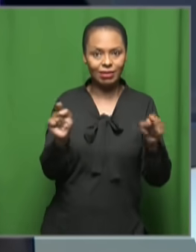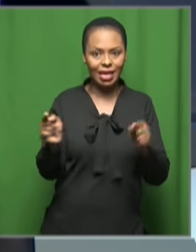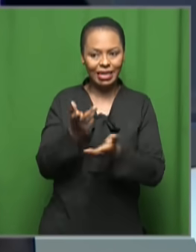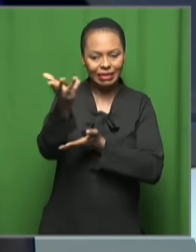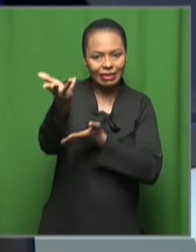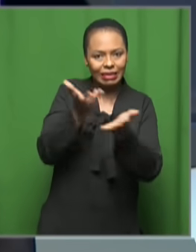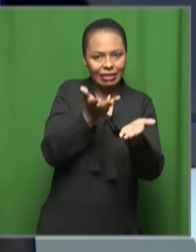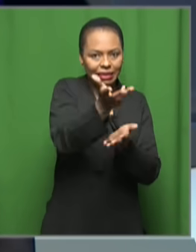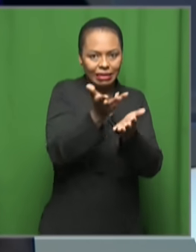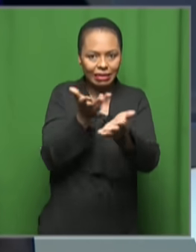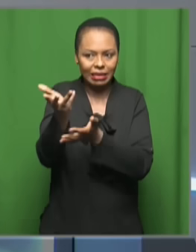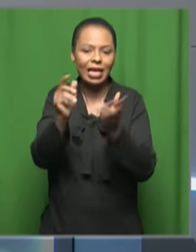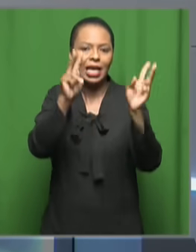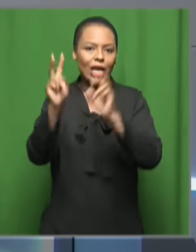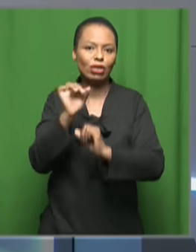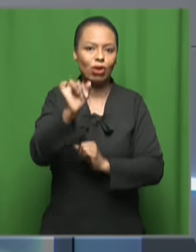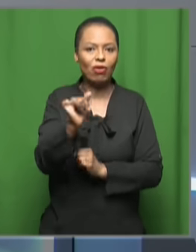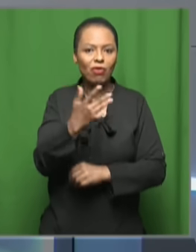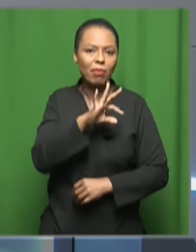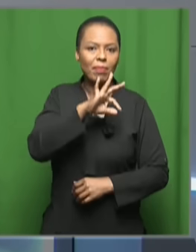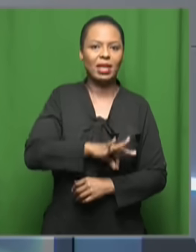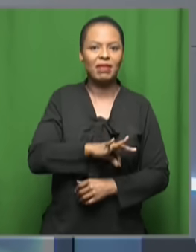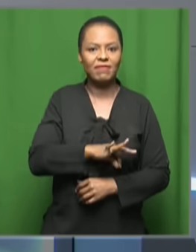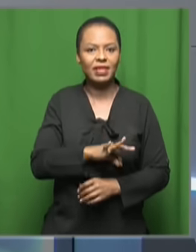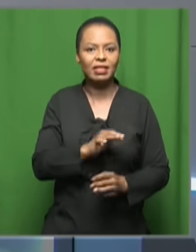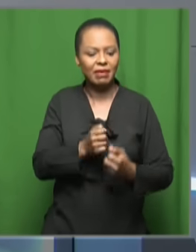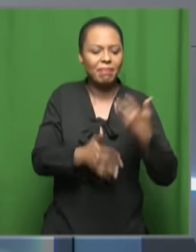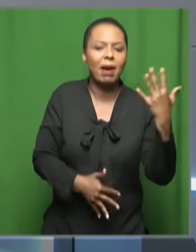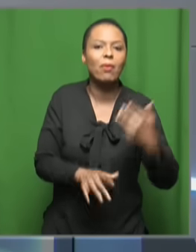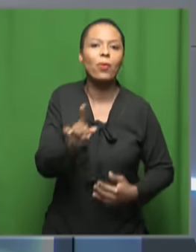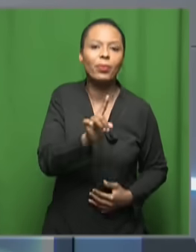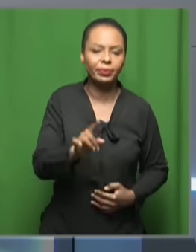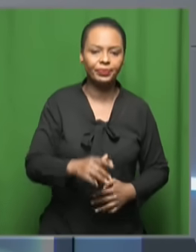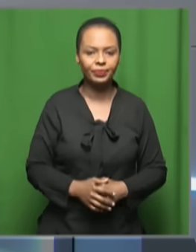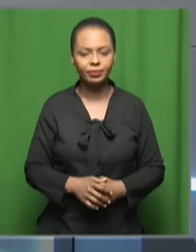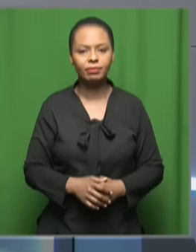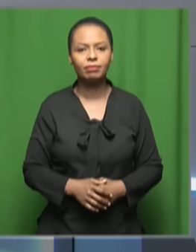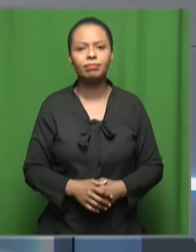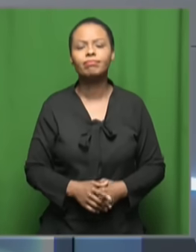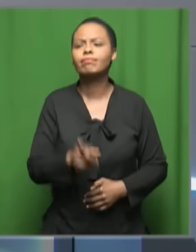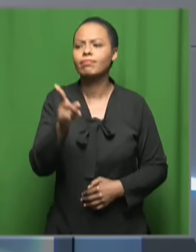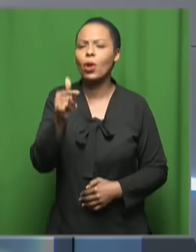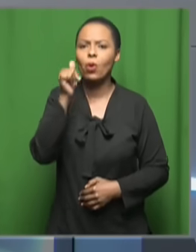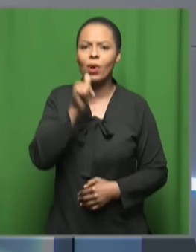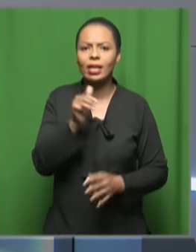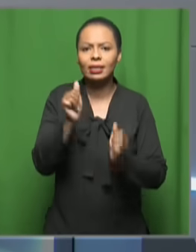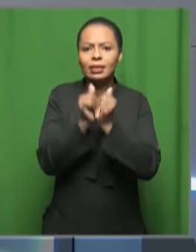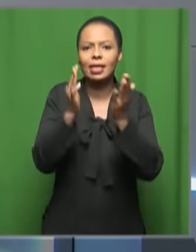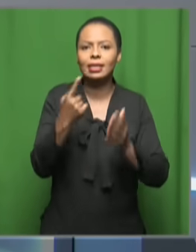beneficiation. I want to just, turn this conversation around a little bit, because when we start talking about